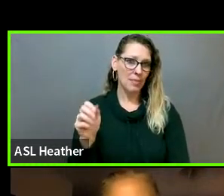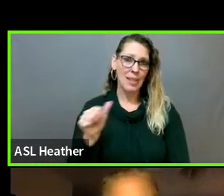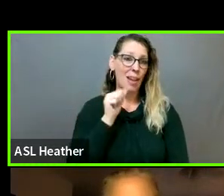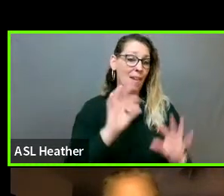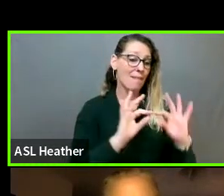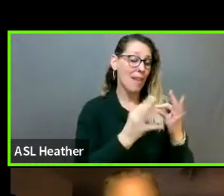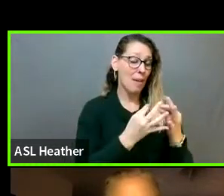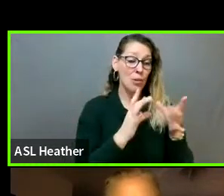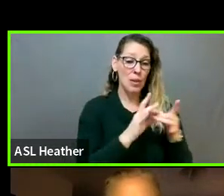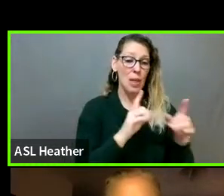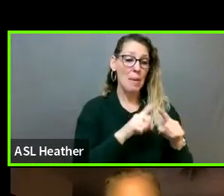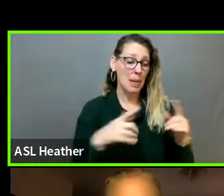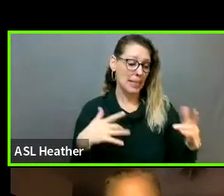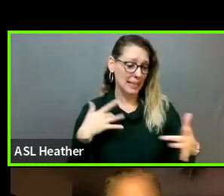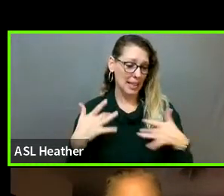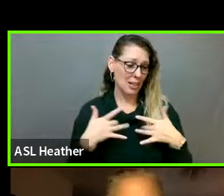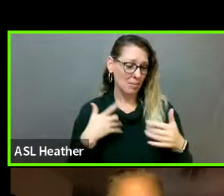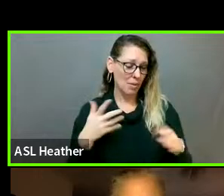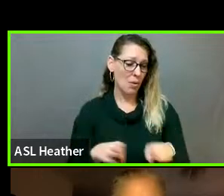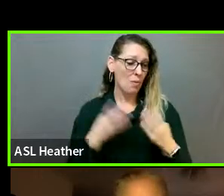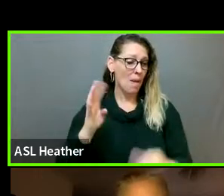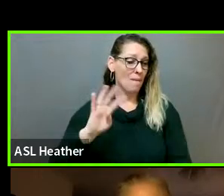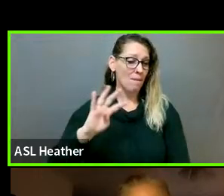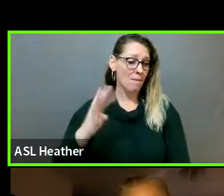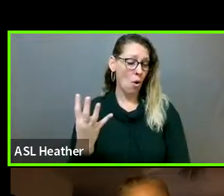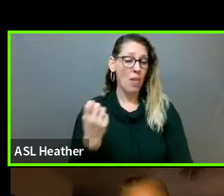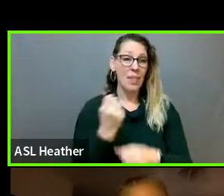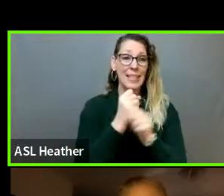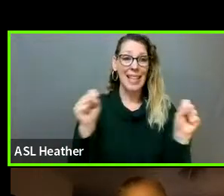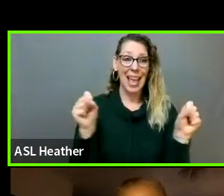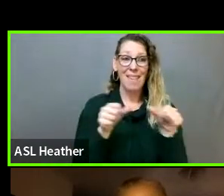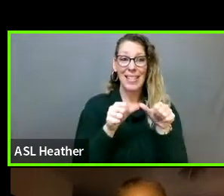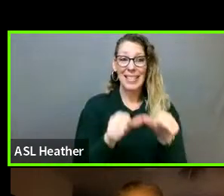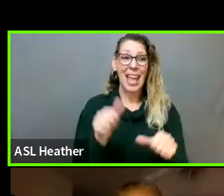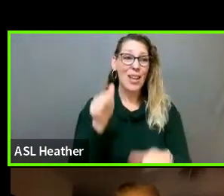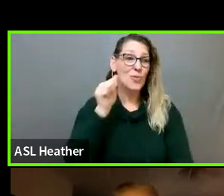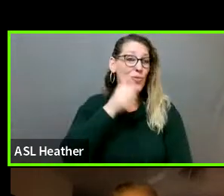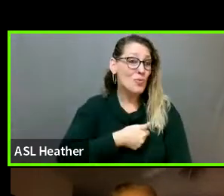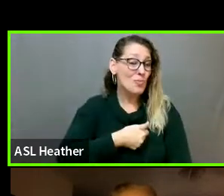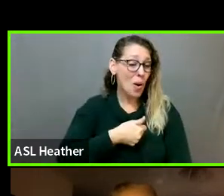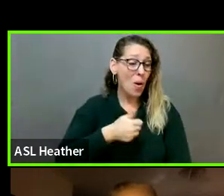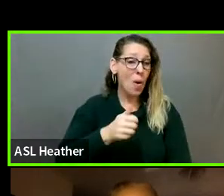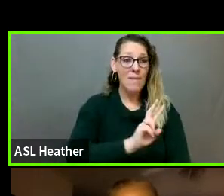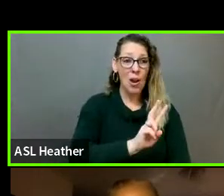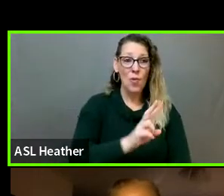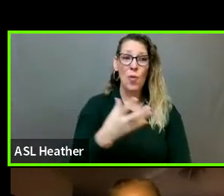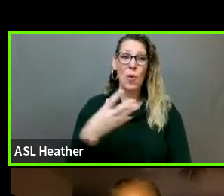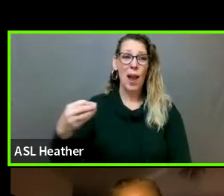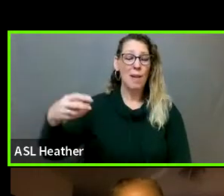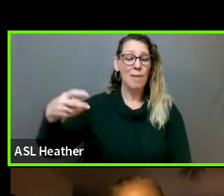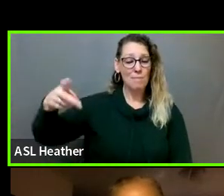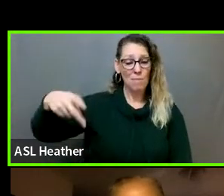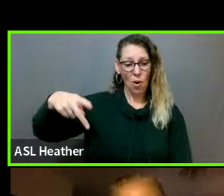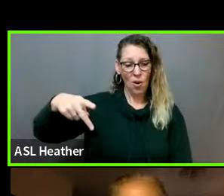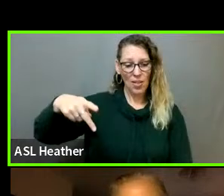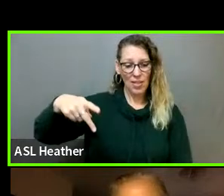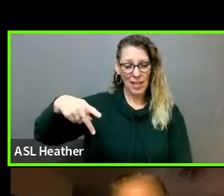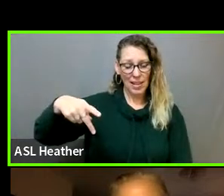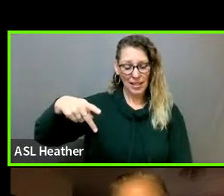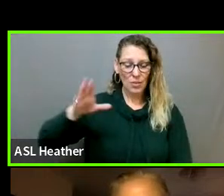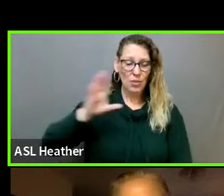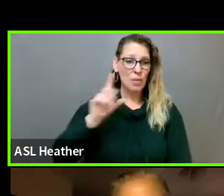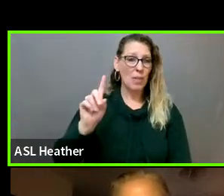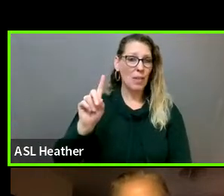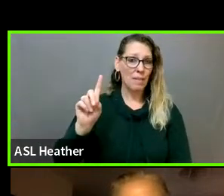really excited about opening the 4th Safe Stay tomorrow with City of Vancouver and Portland on Washout right of way, which will be the